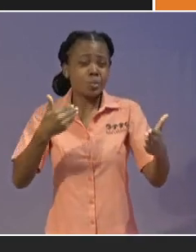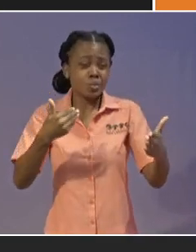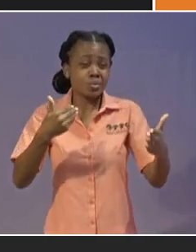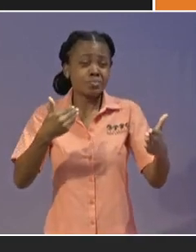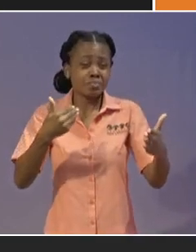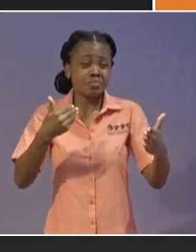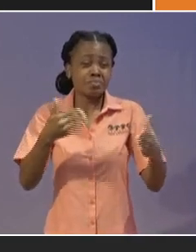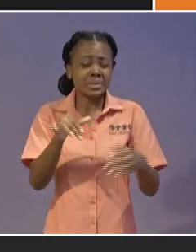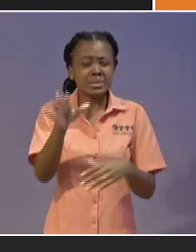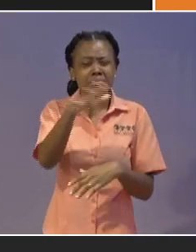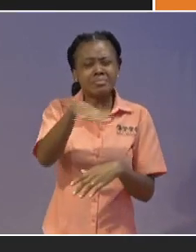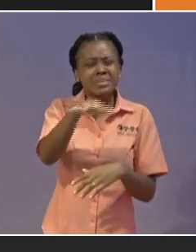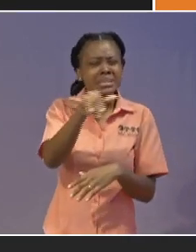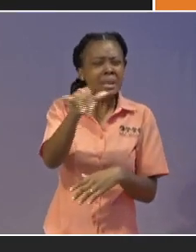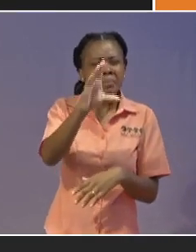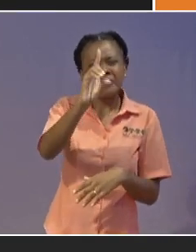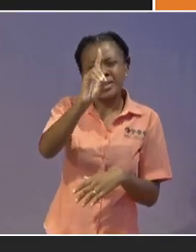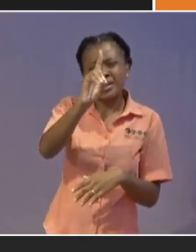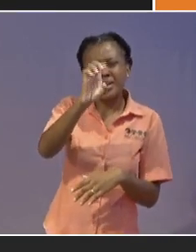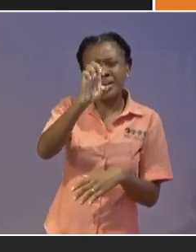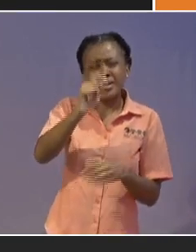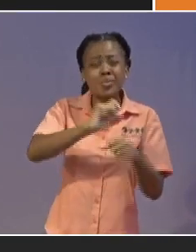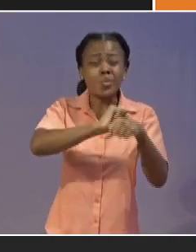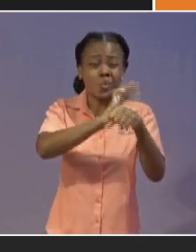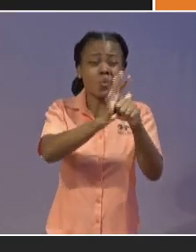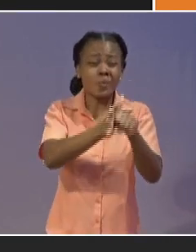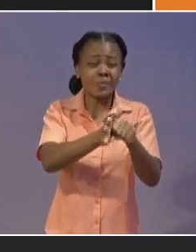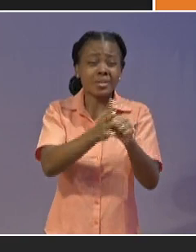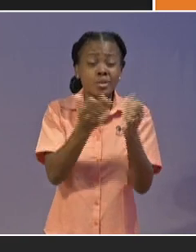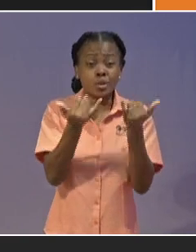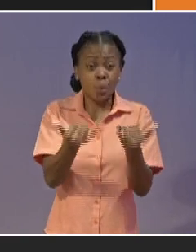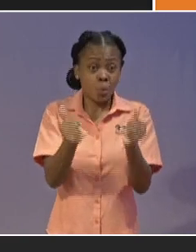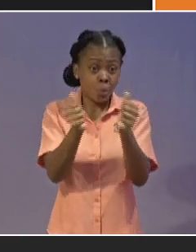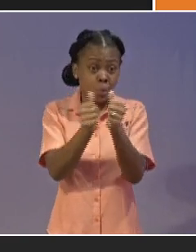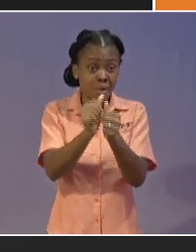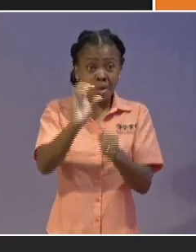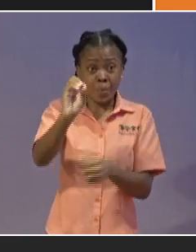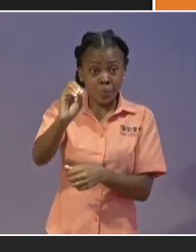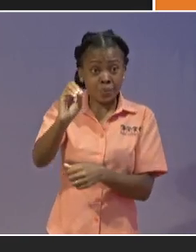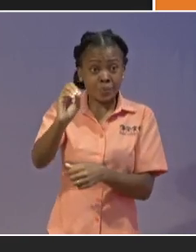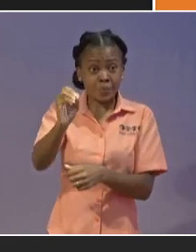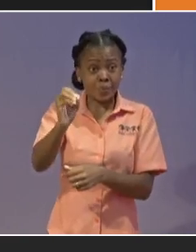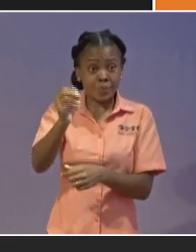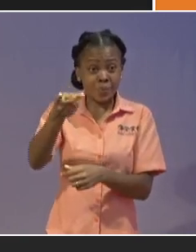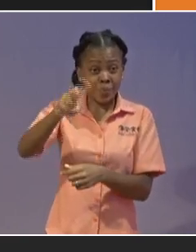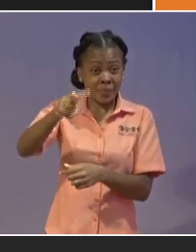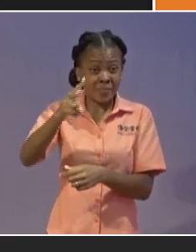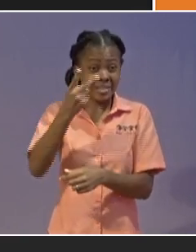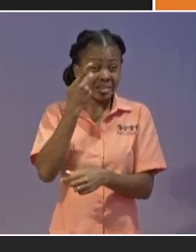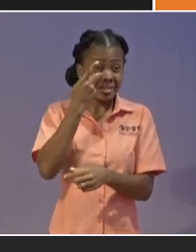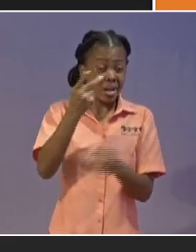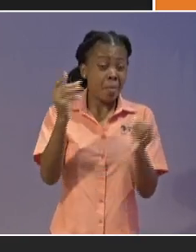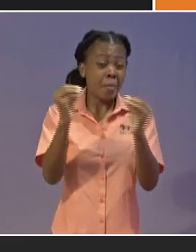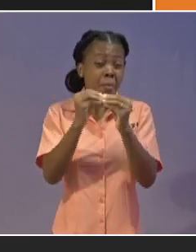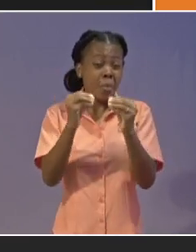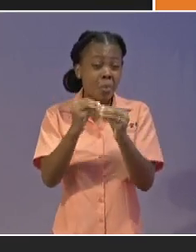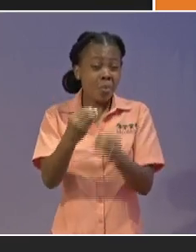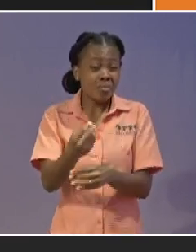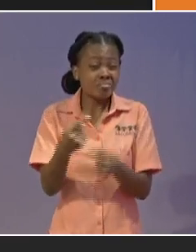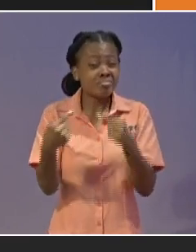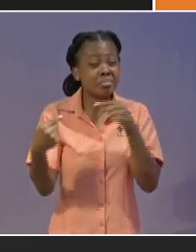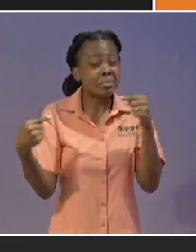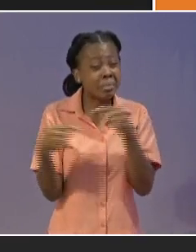a few differences, though. We've seen much more muscle pain. We have also seen less of the